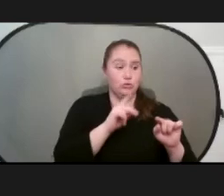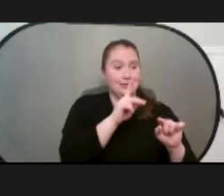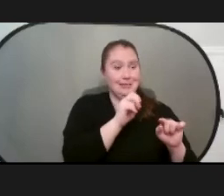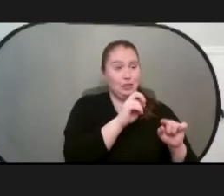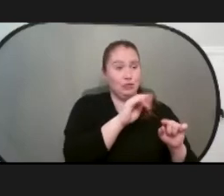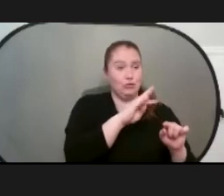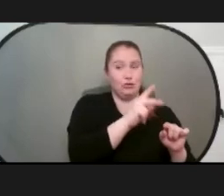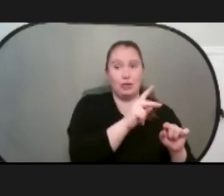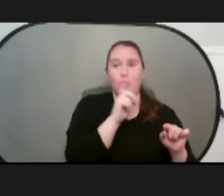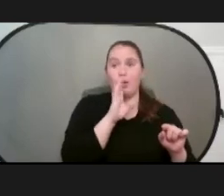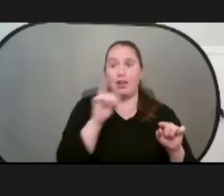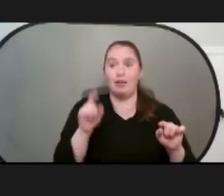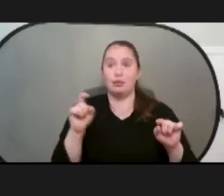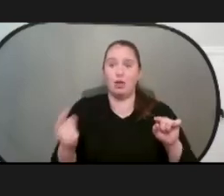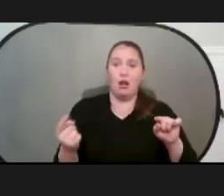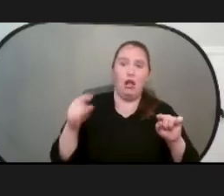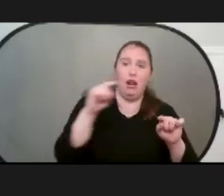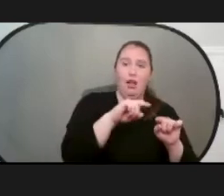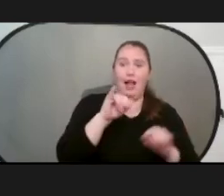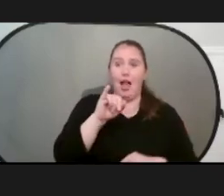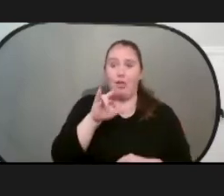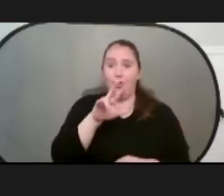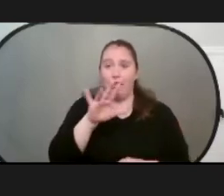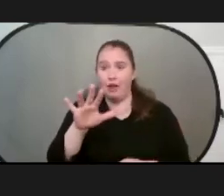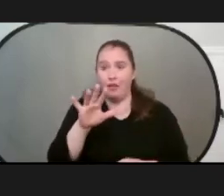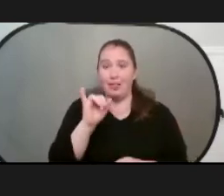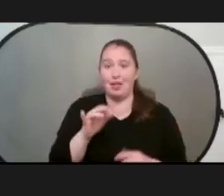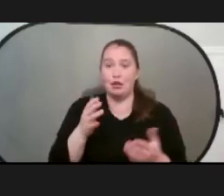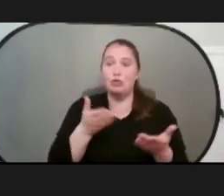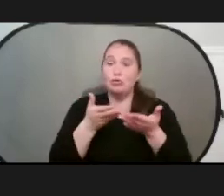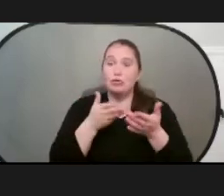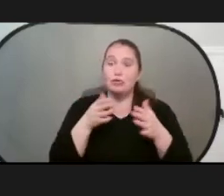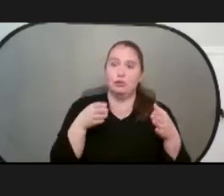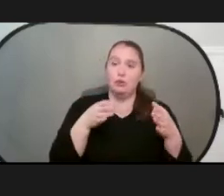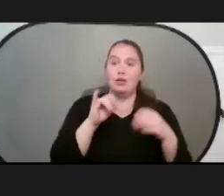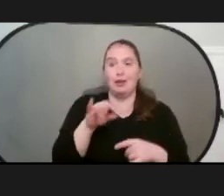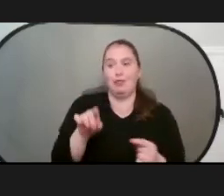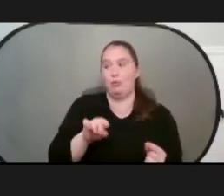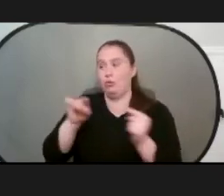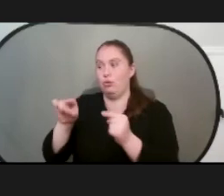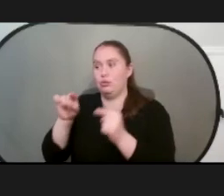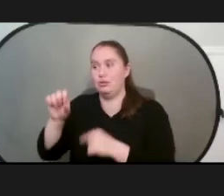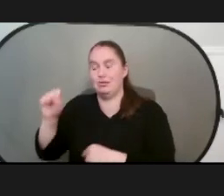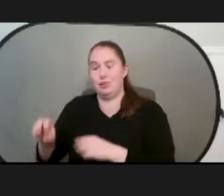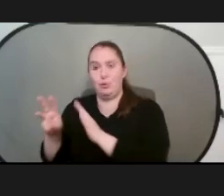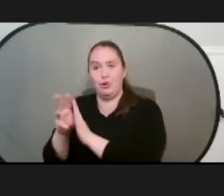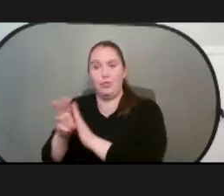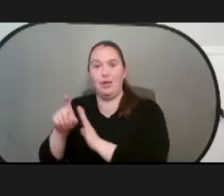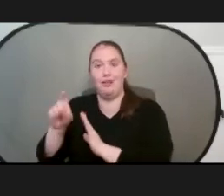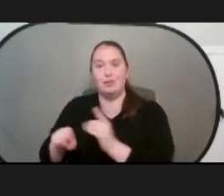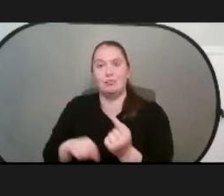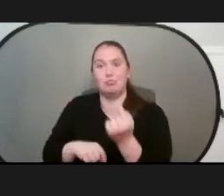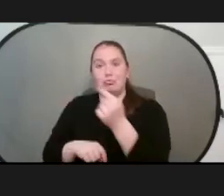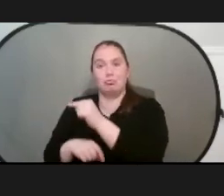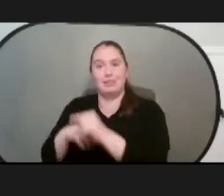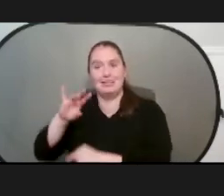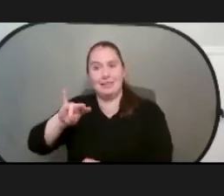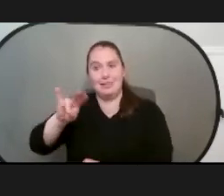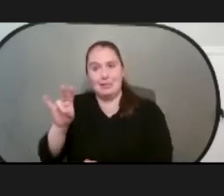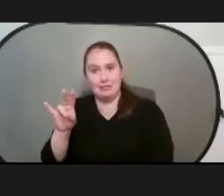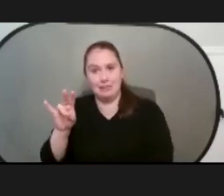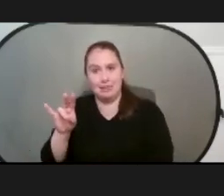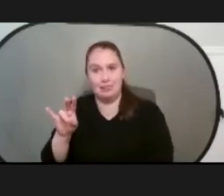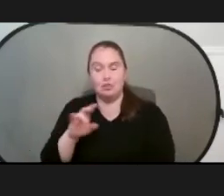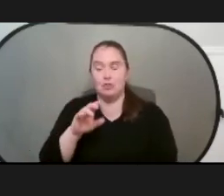through I-35 or that, you know, service road. If we go to South Waco, we're having to cross 77. Alta